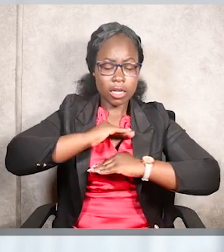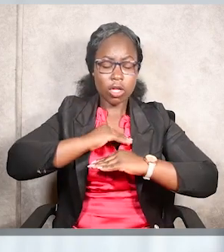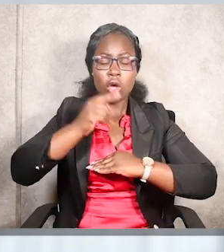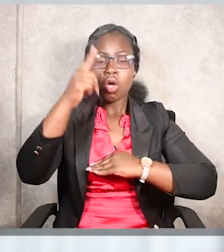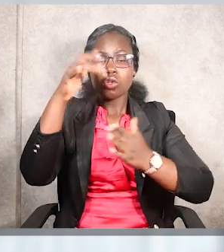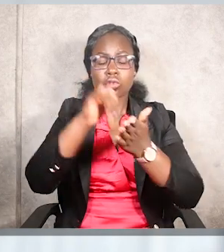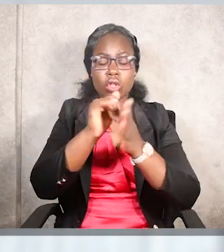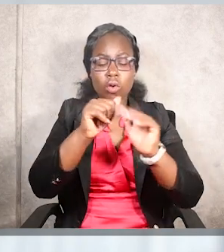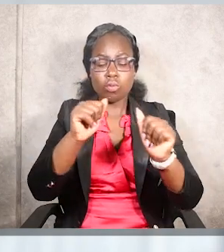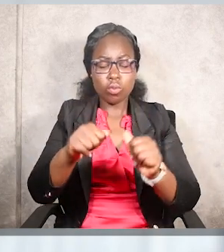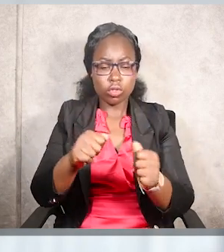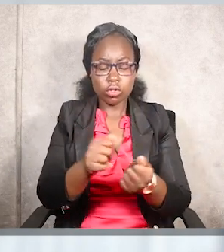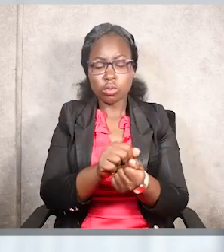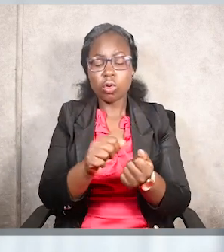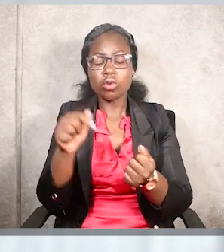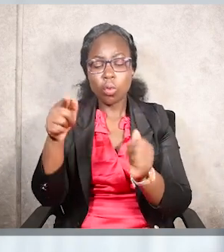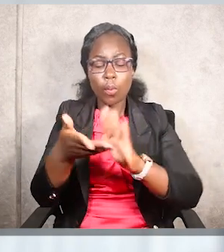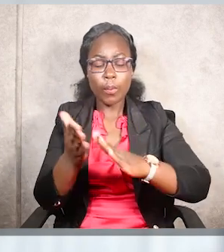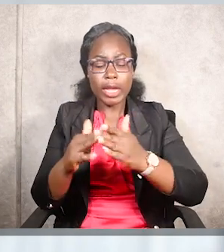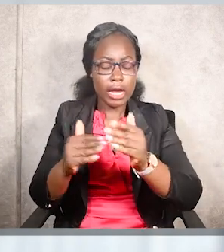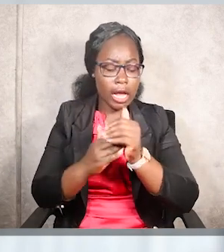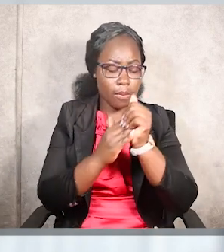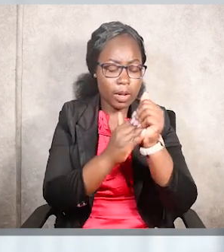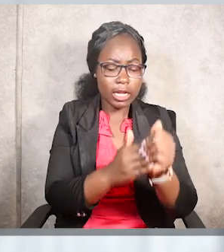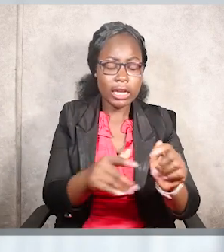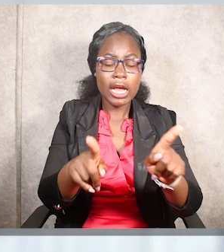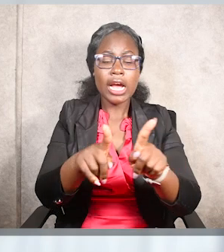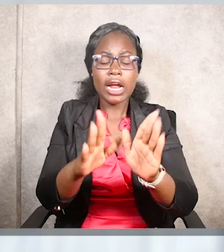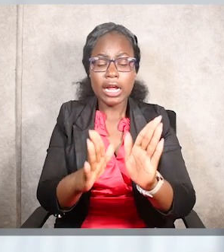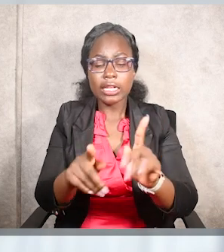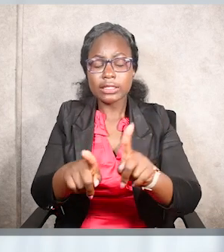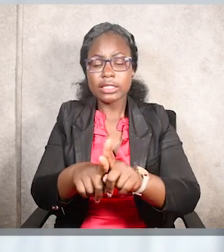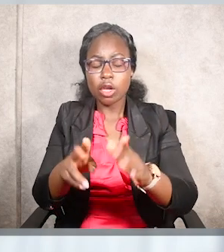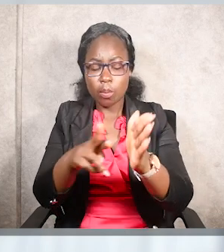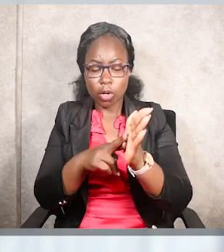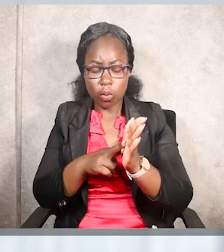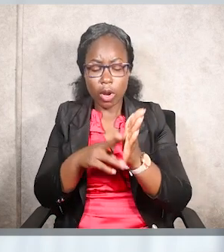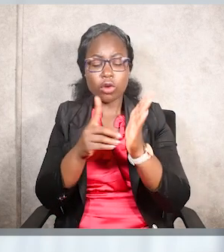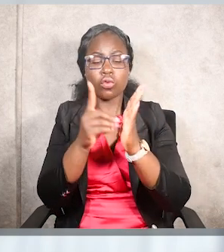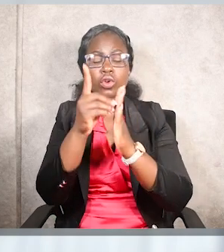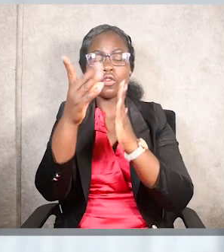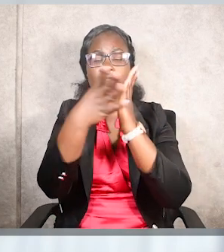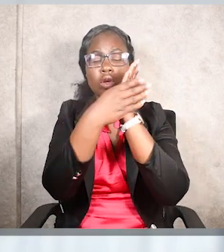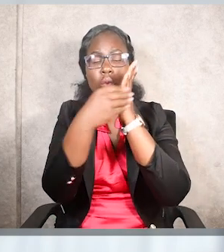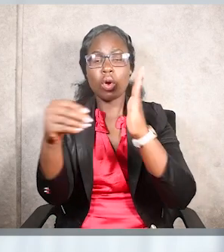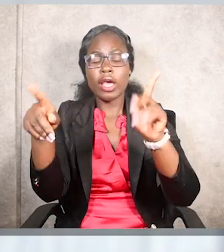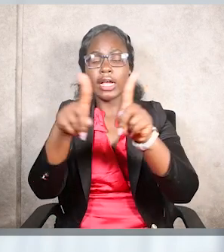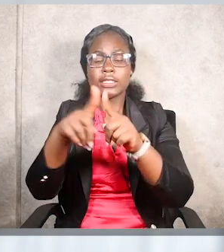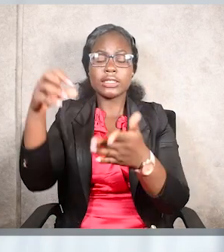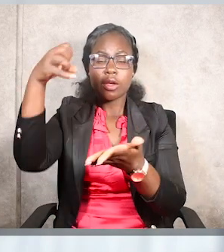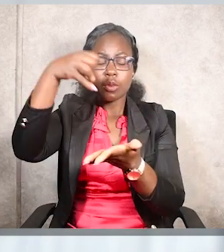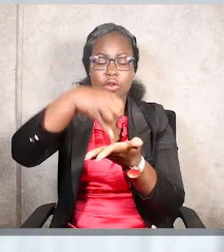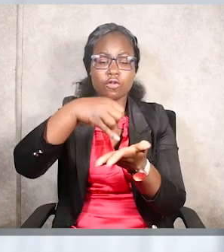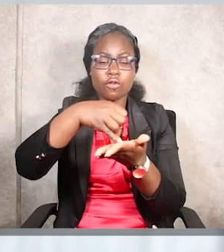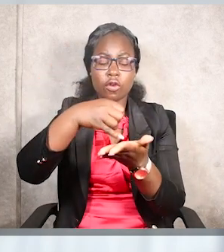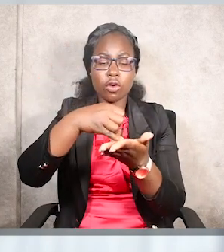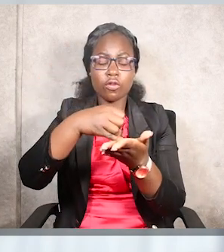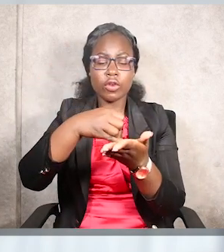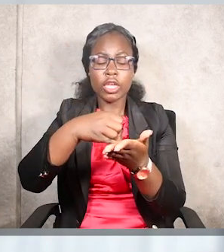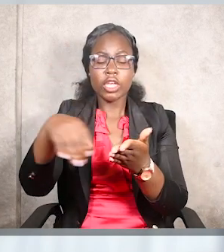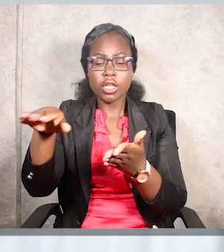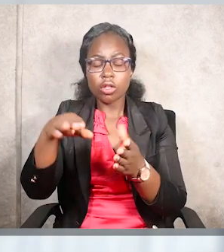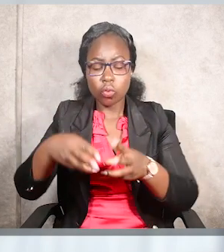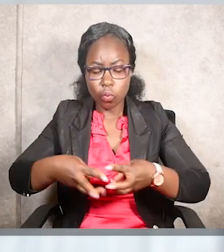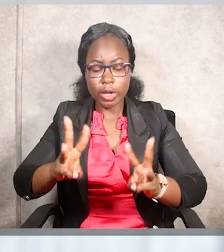to transact as a leader, and you will be required to develop the key skills and engage in the styles that